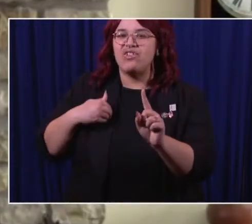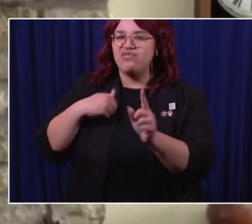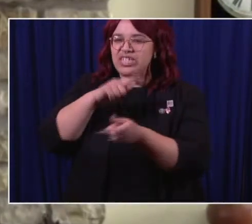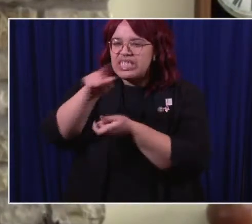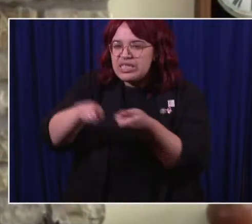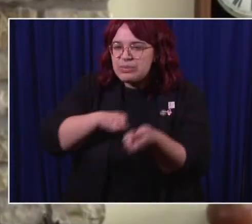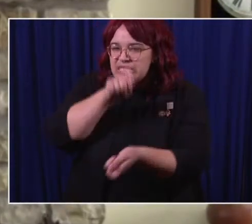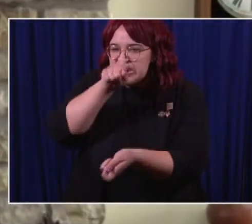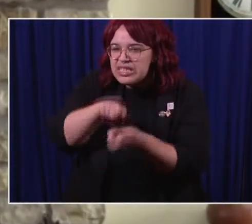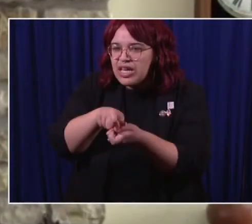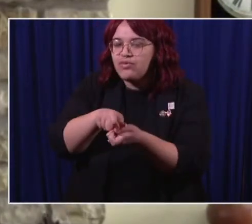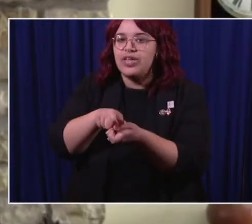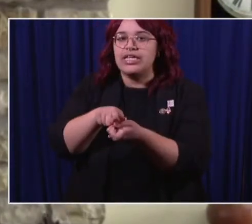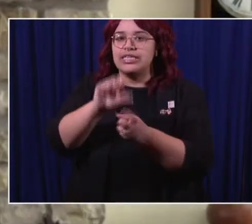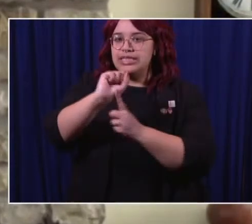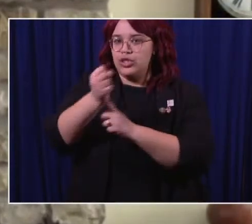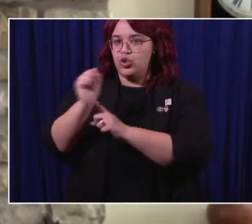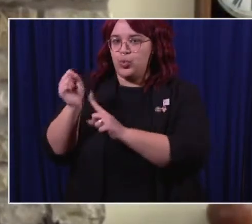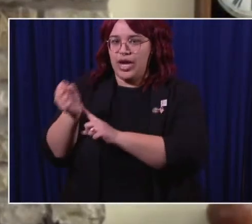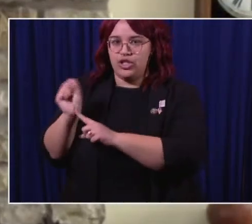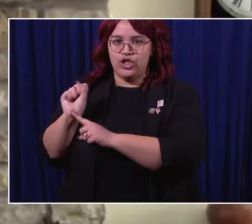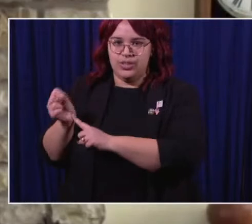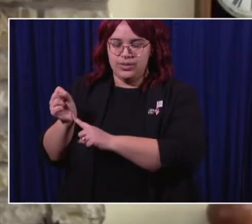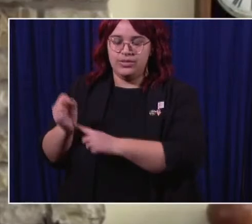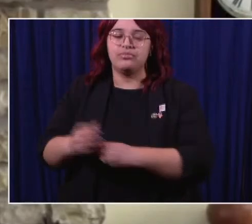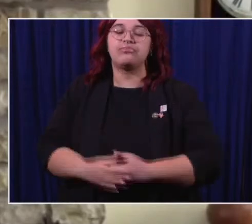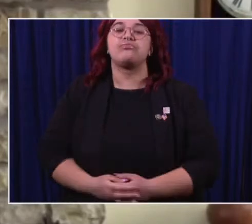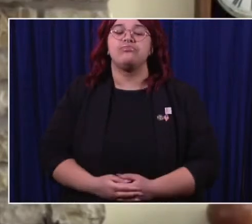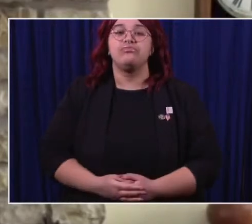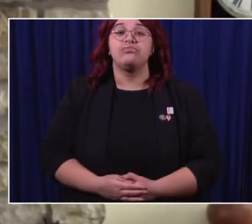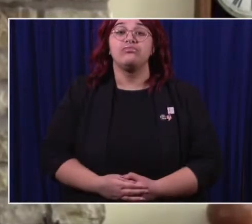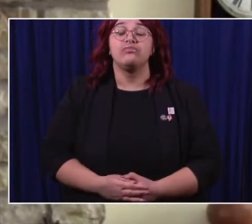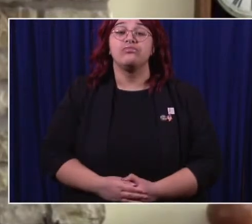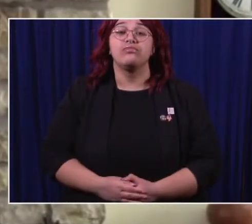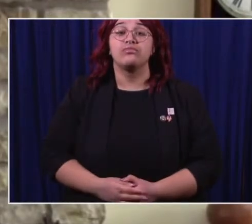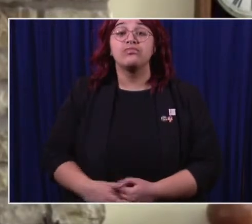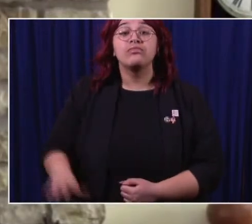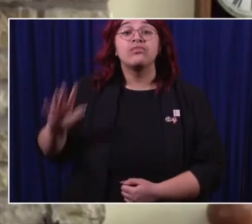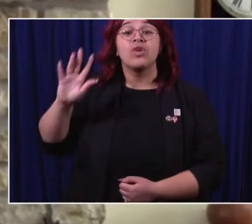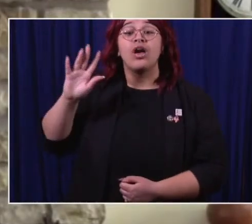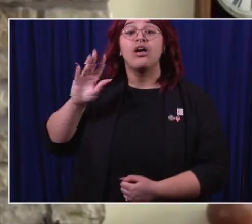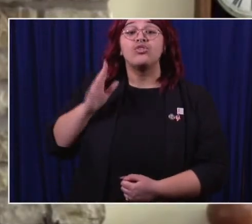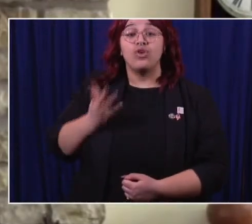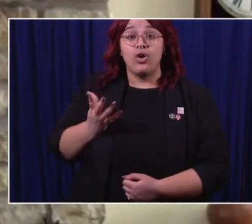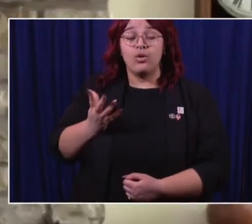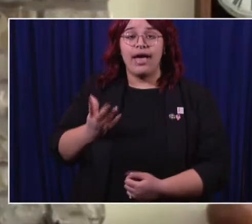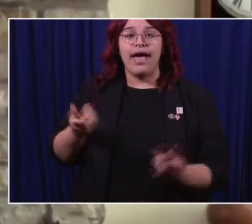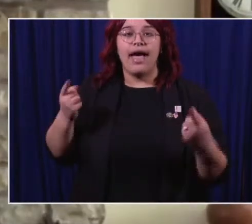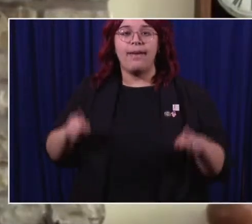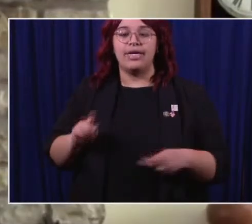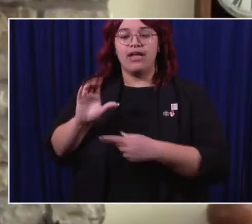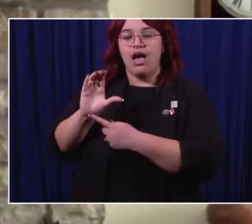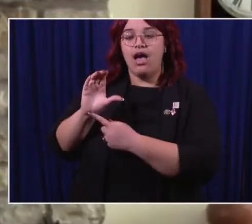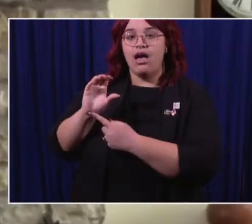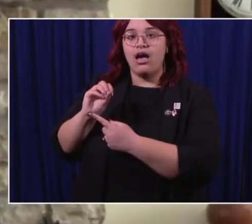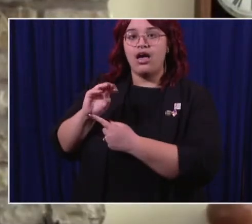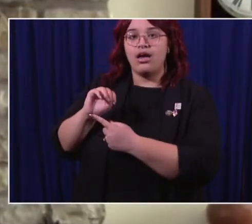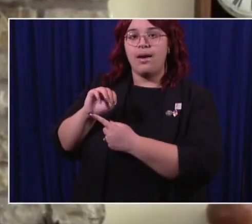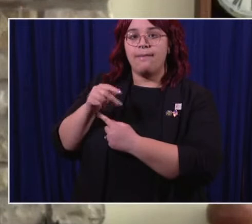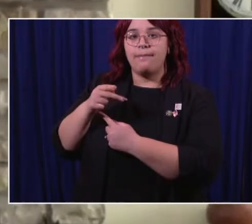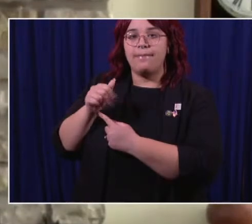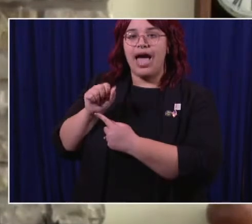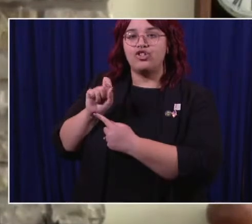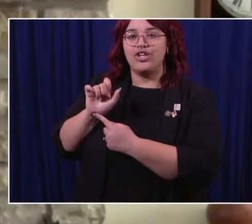Under the federal CMS rules, compassionate care visits are always allowed. So let